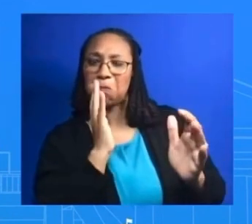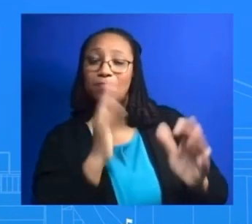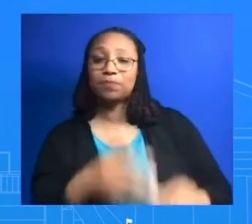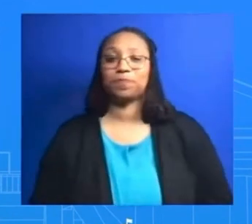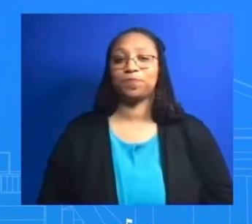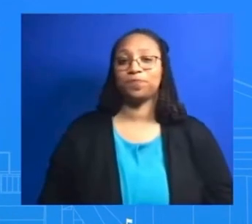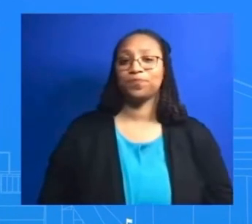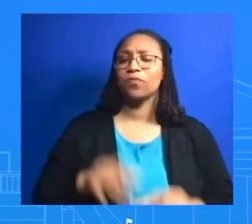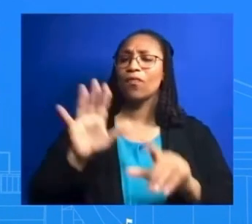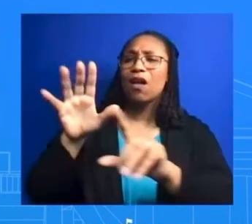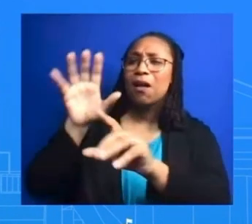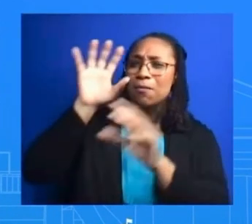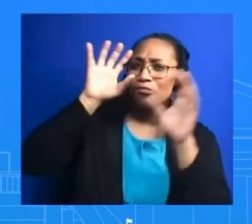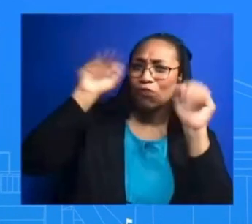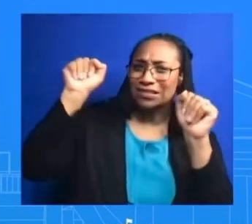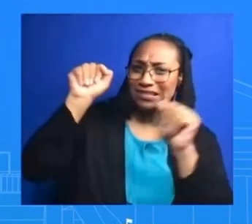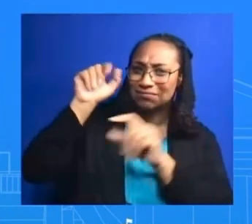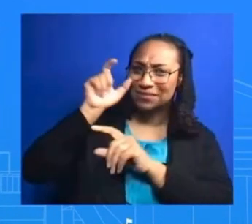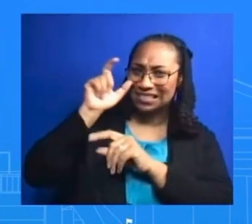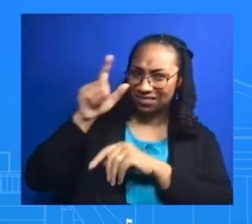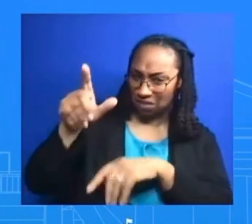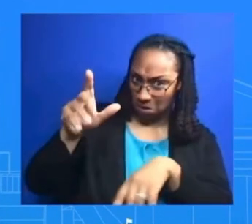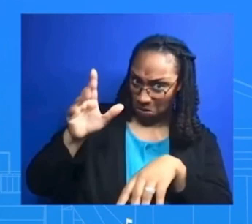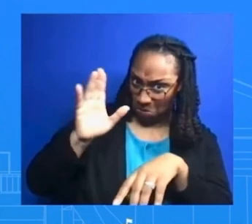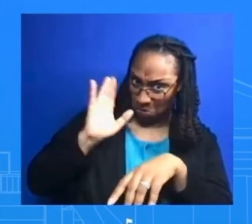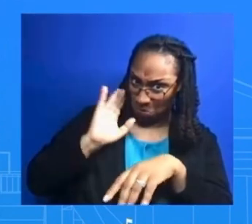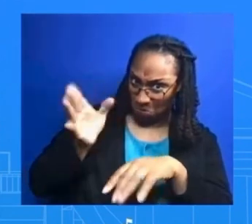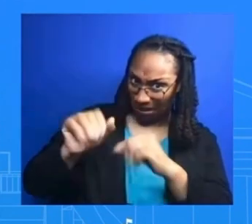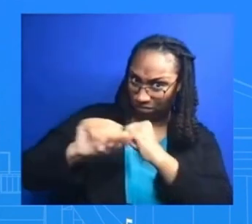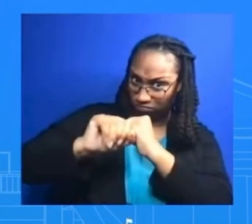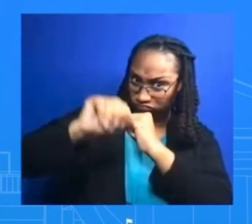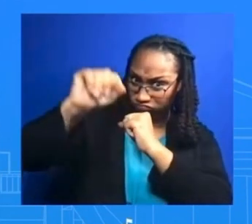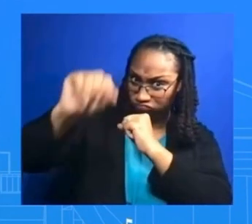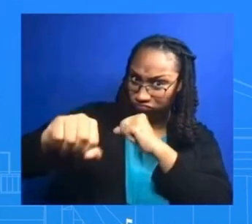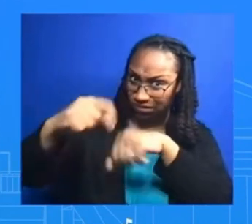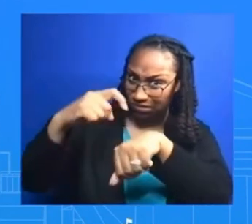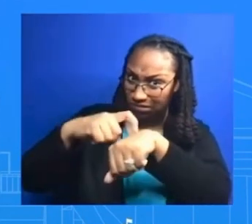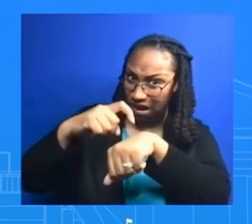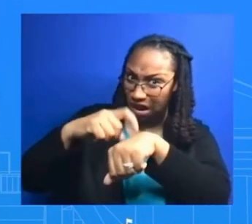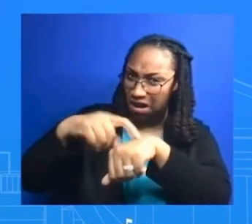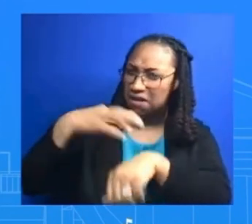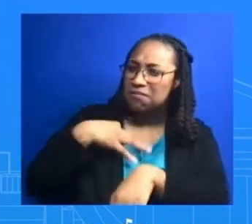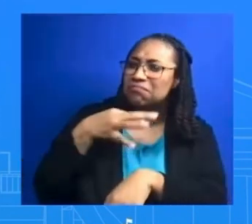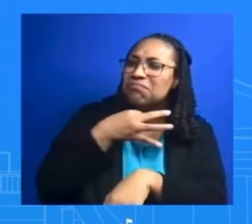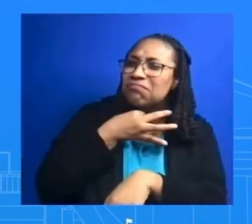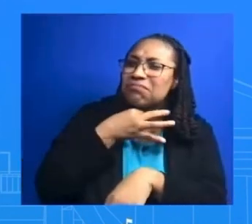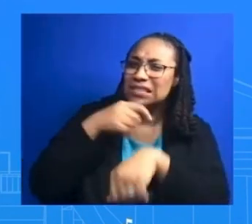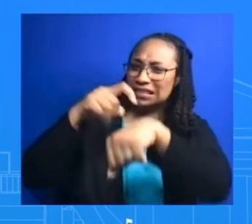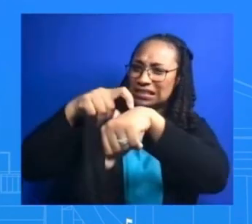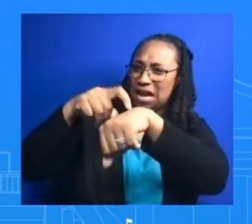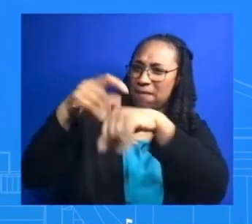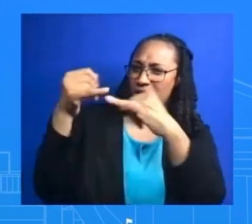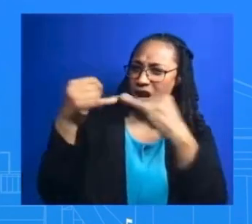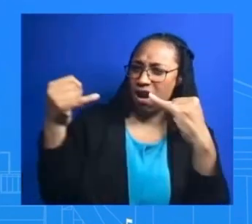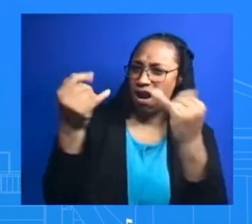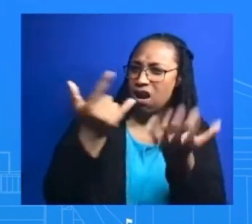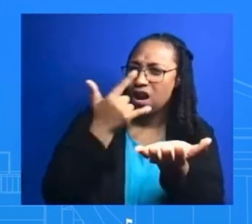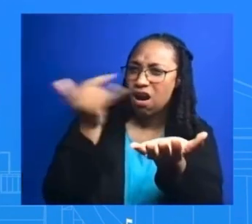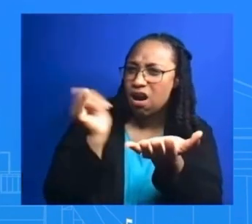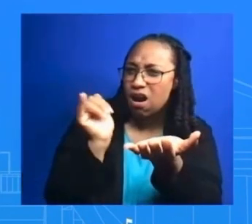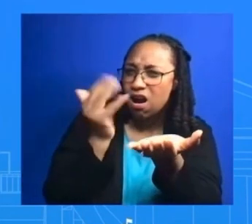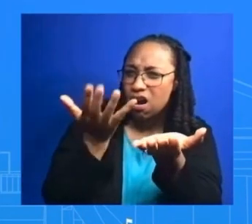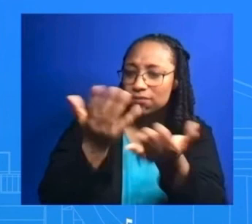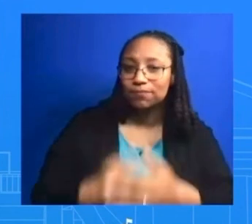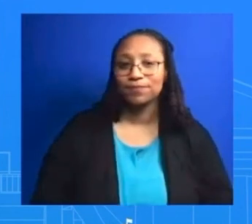expecting it to take? And you also mentioned that more details will be rolled out. When will that be happening? Sure. So it is a regulatory process, and I'll turn it over to my colleague,